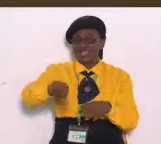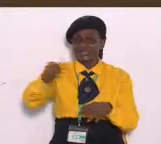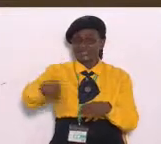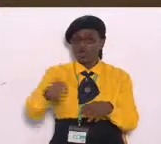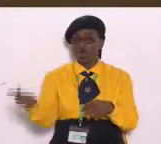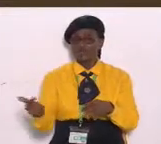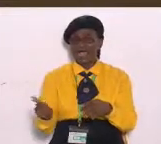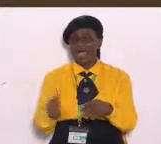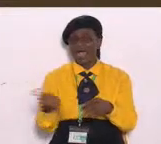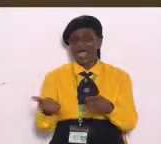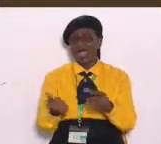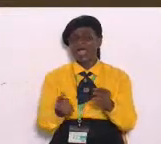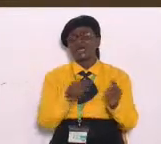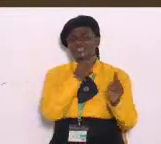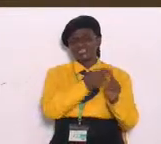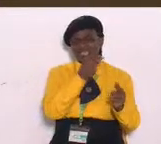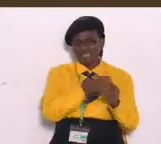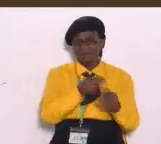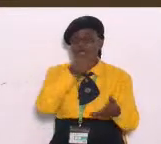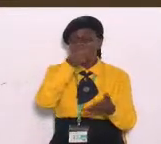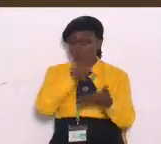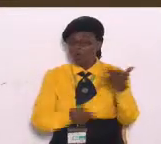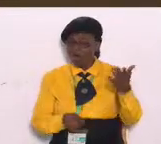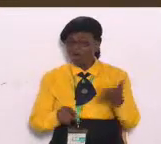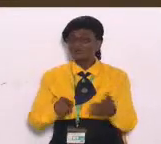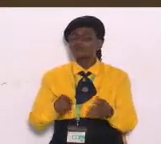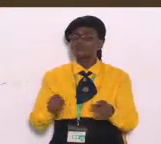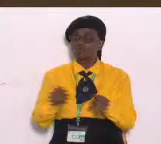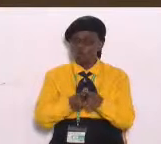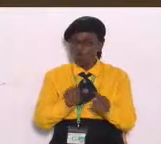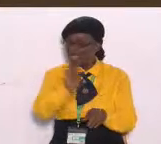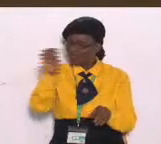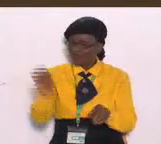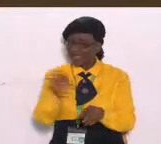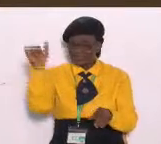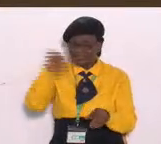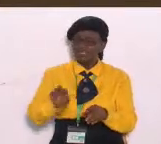whatever have been attacking your resources